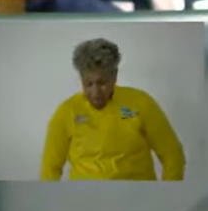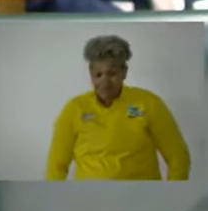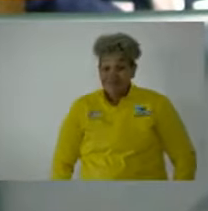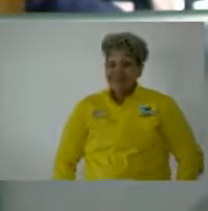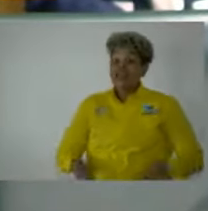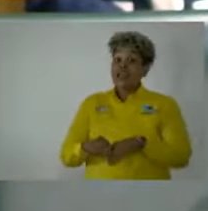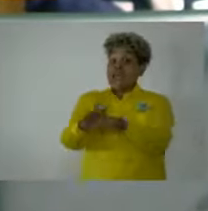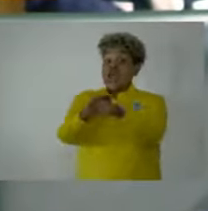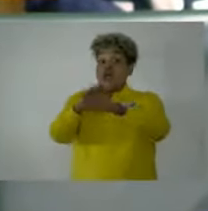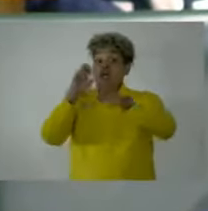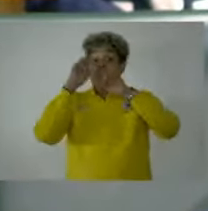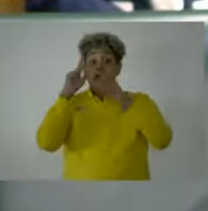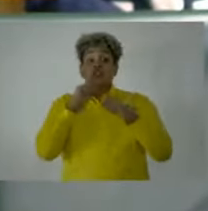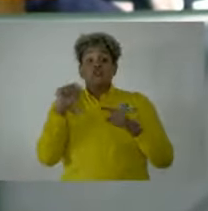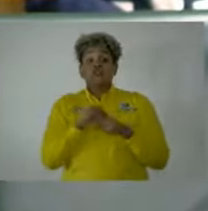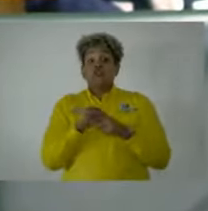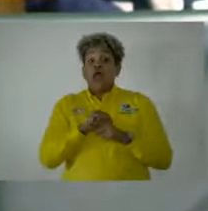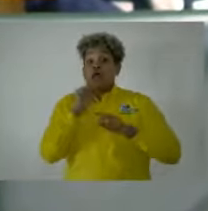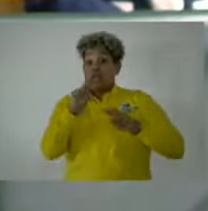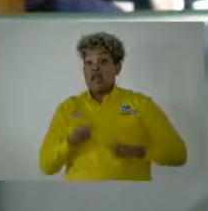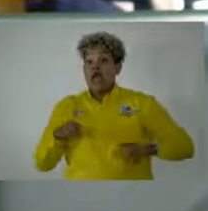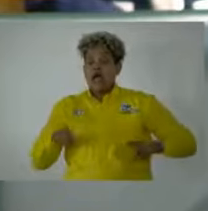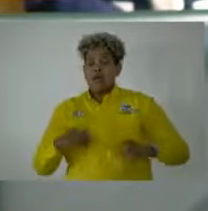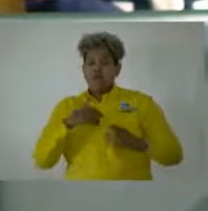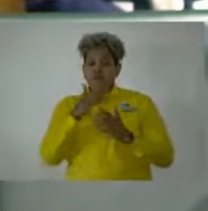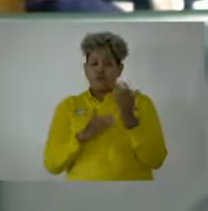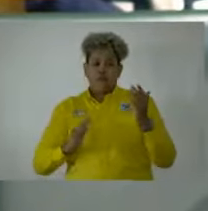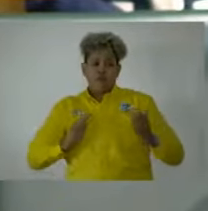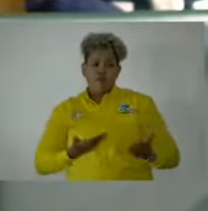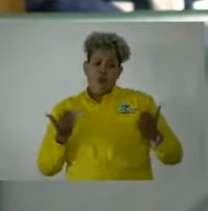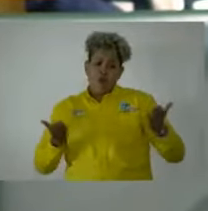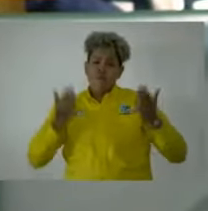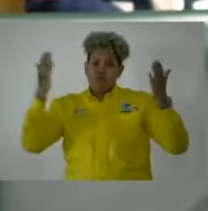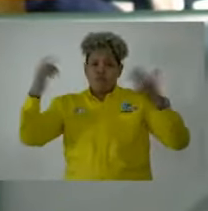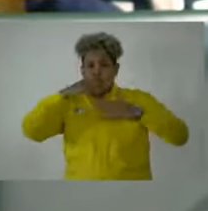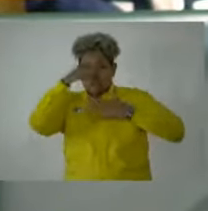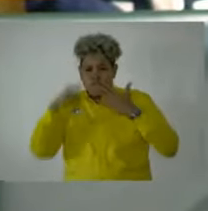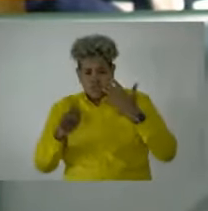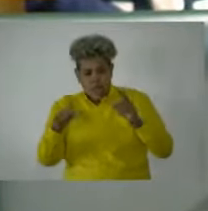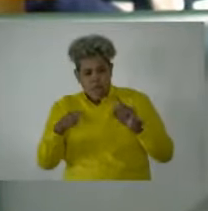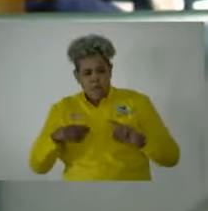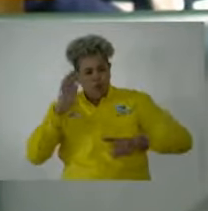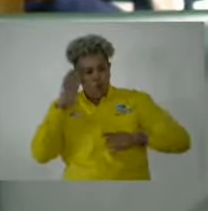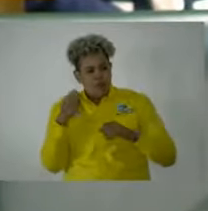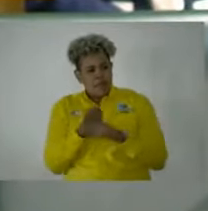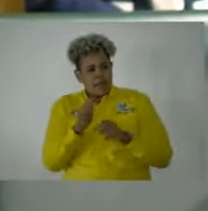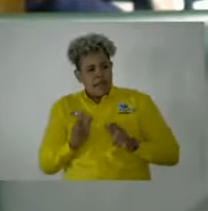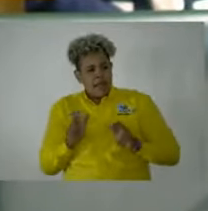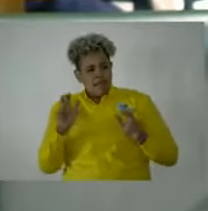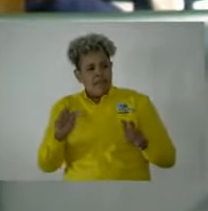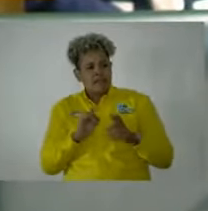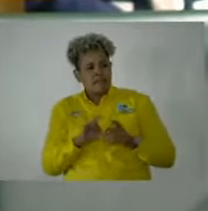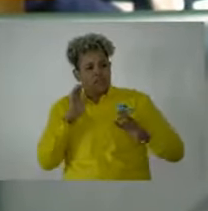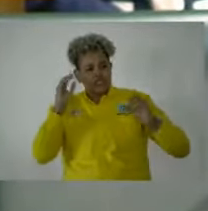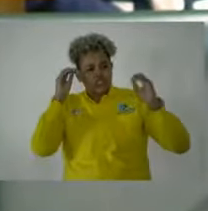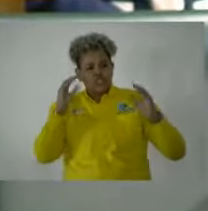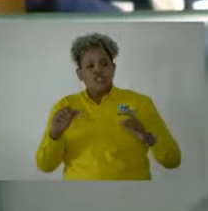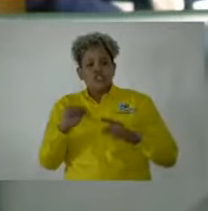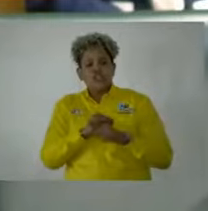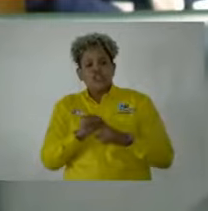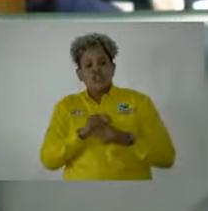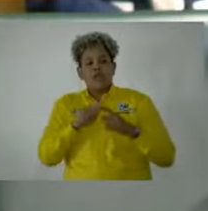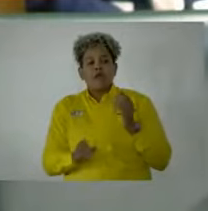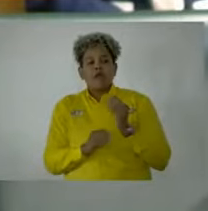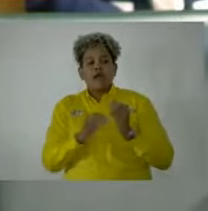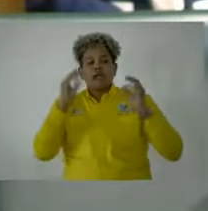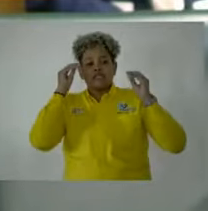In the areas of education and training, these are some of our proposals. We will make investments in teacher training and